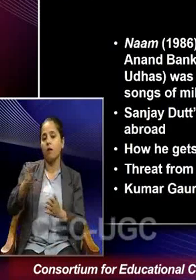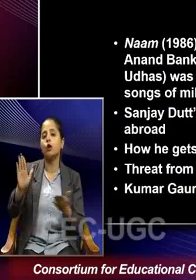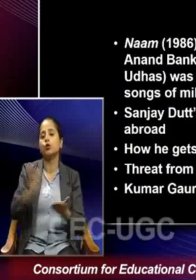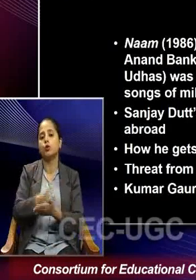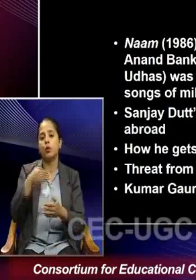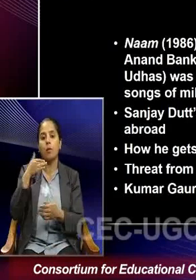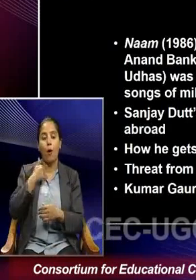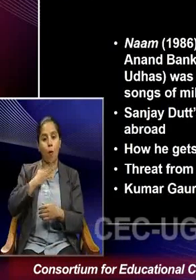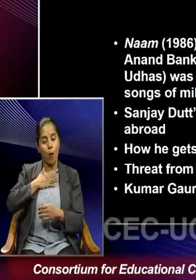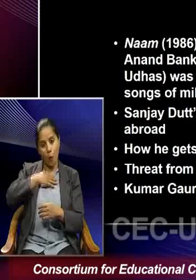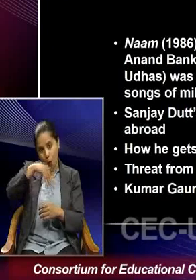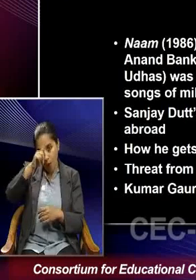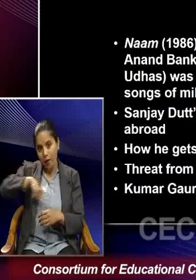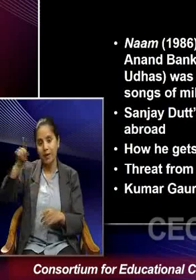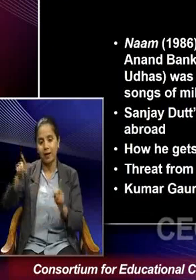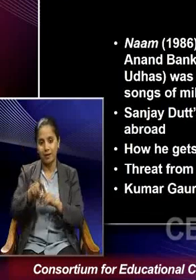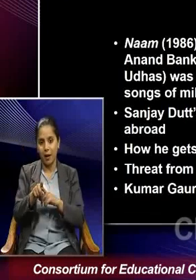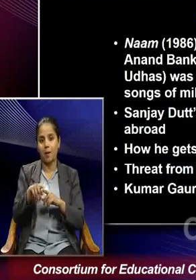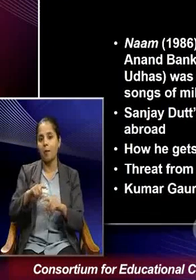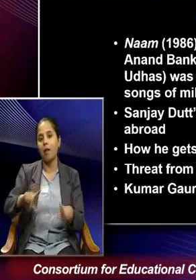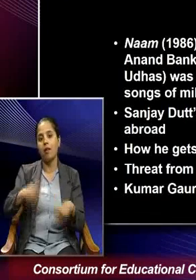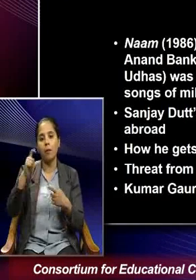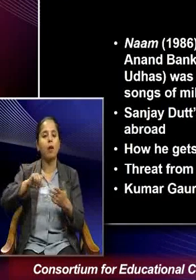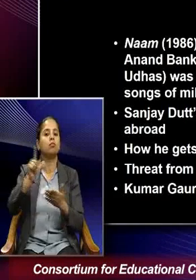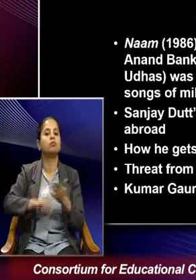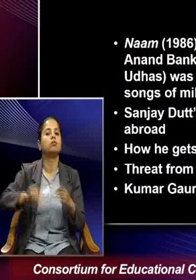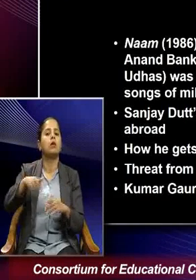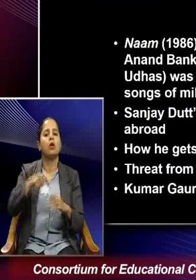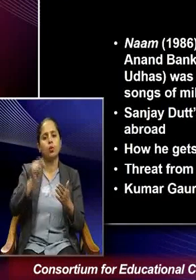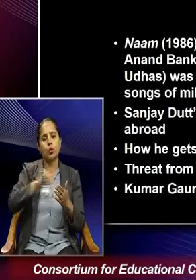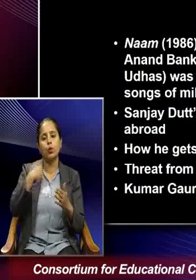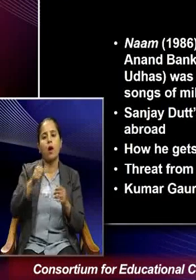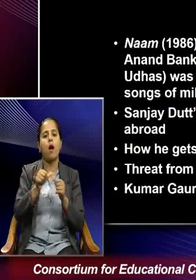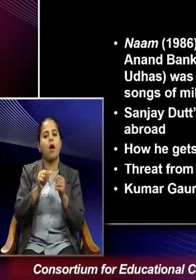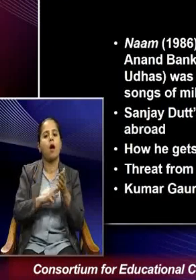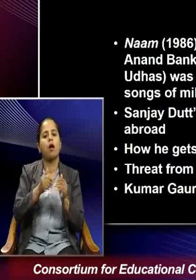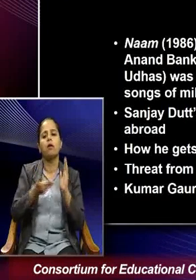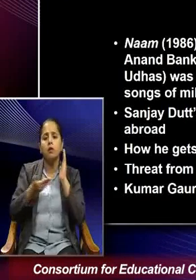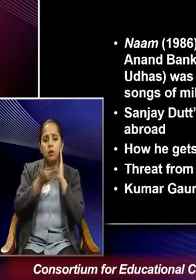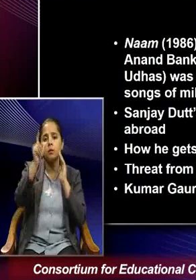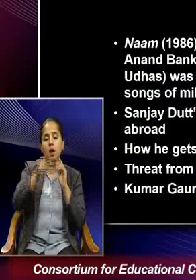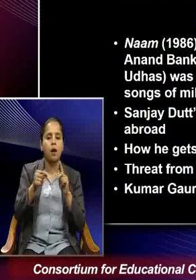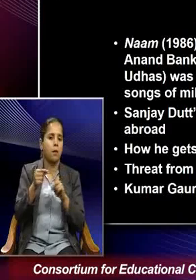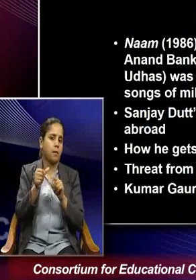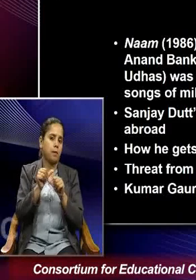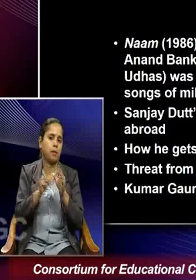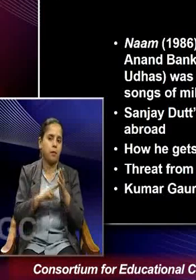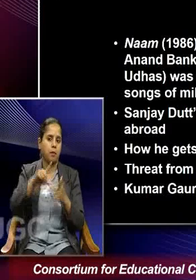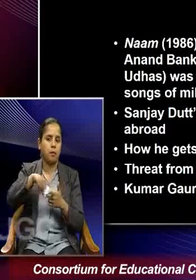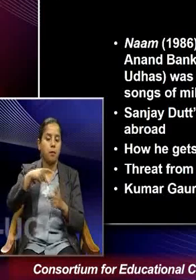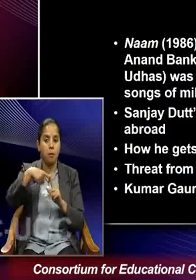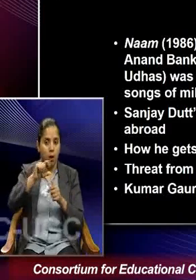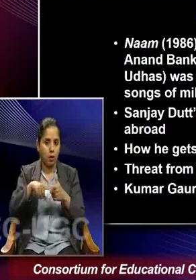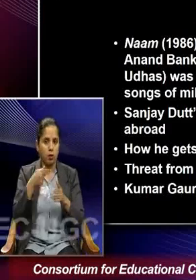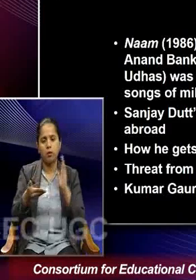Se Chitti Aayi Hai, and the lyrics were by Anand Bakshi and the singer was Pankaj Udhas, and this